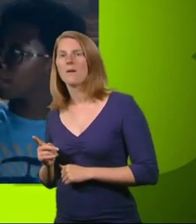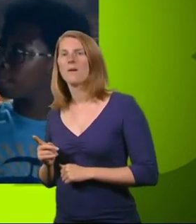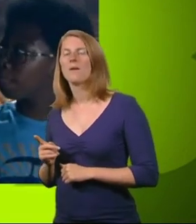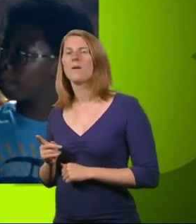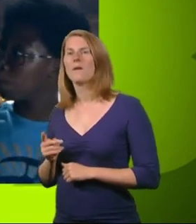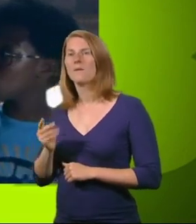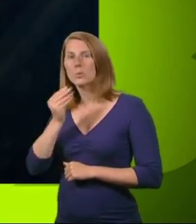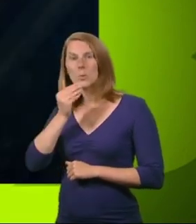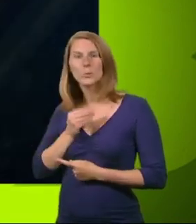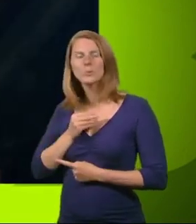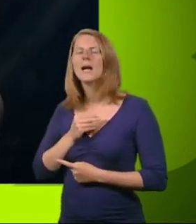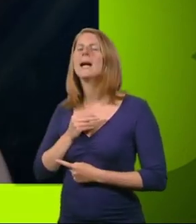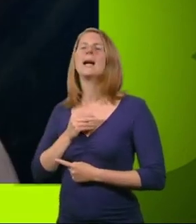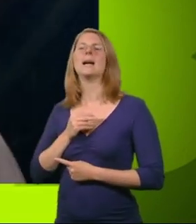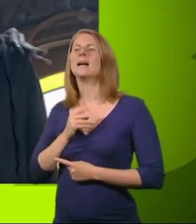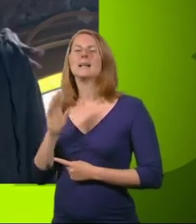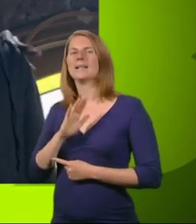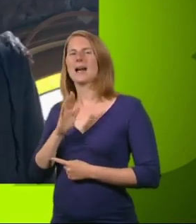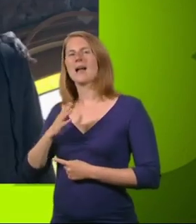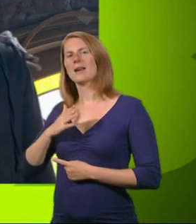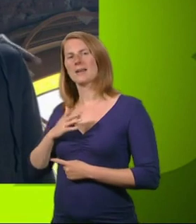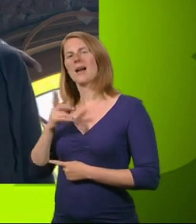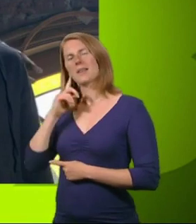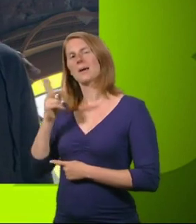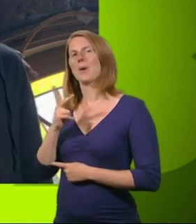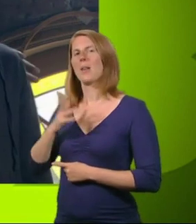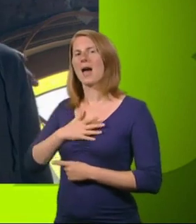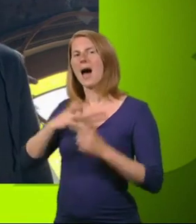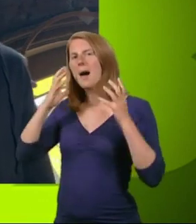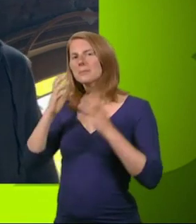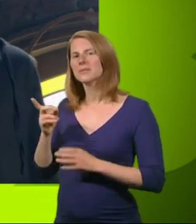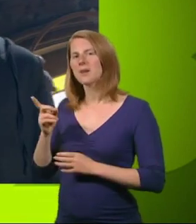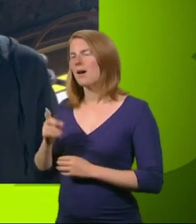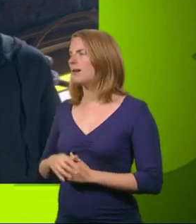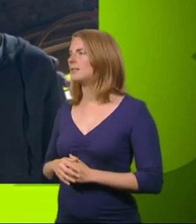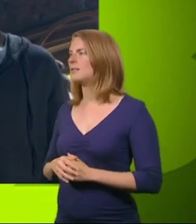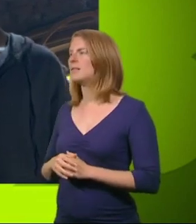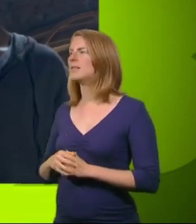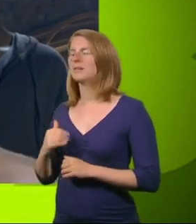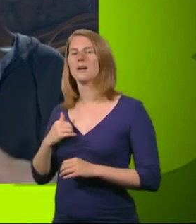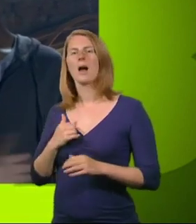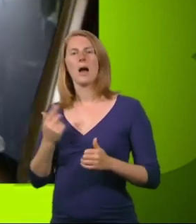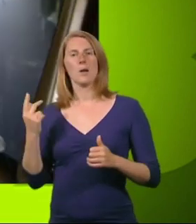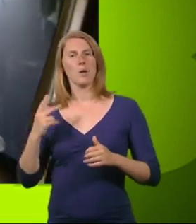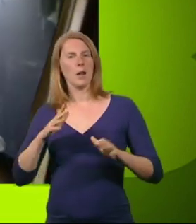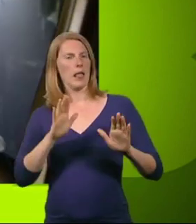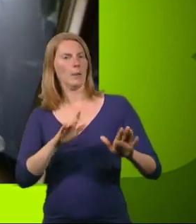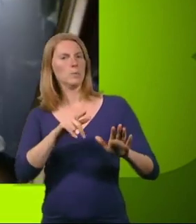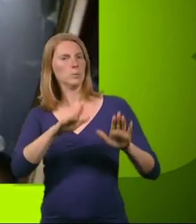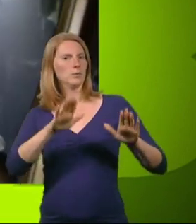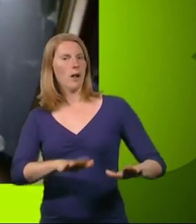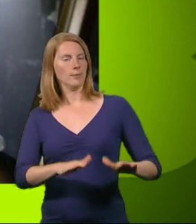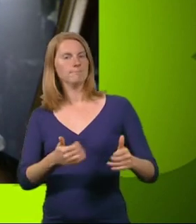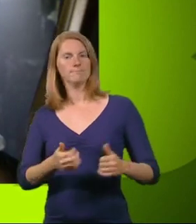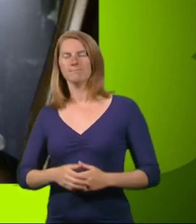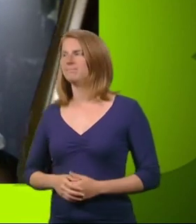Now, food. I think the boys like the ants, yeah? Right, we'll leave you two to